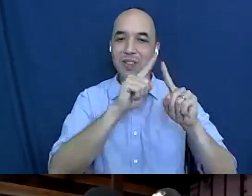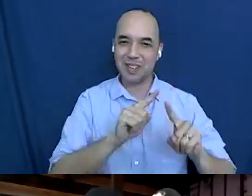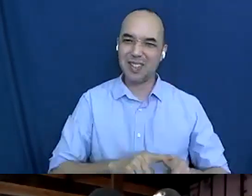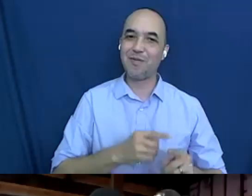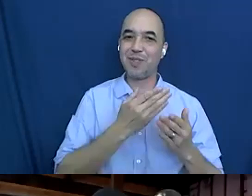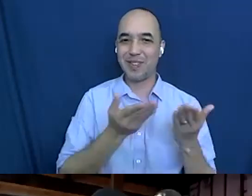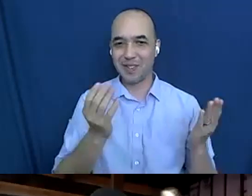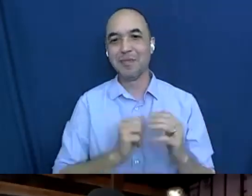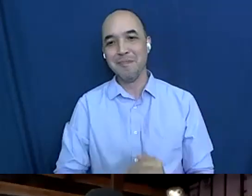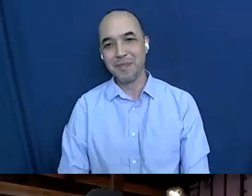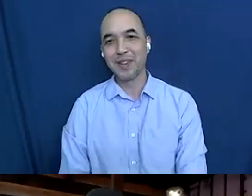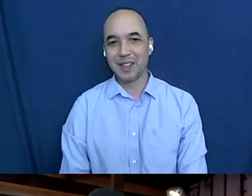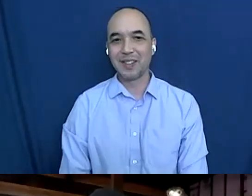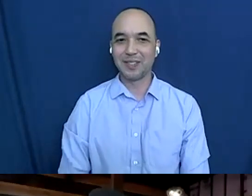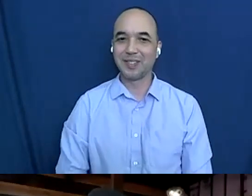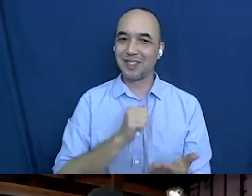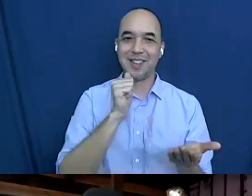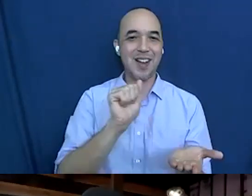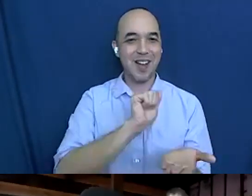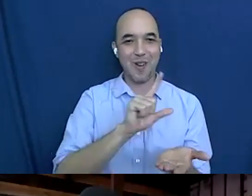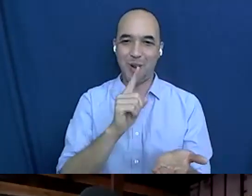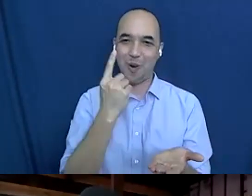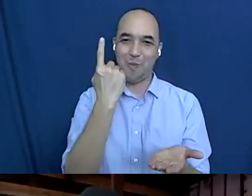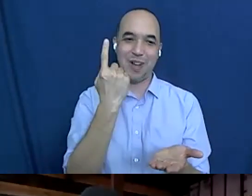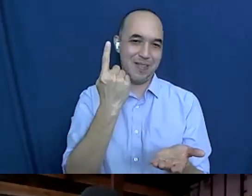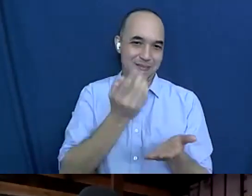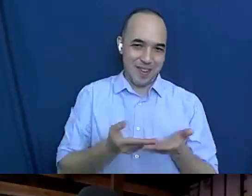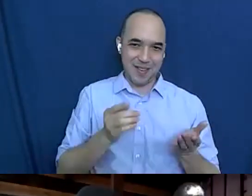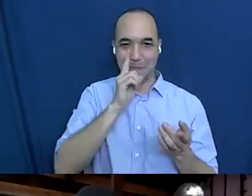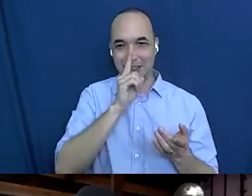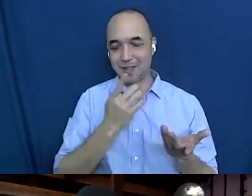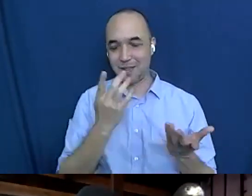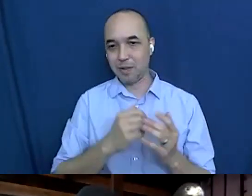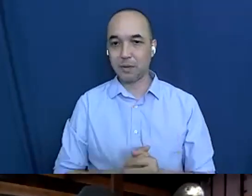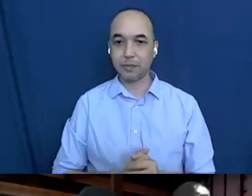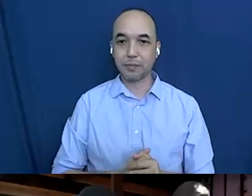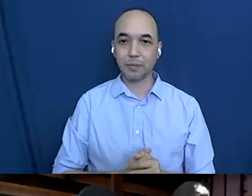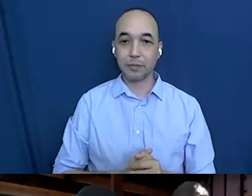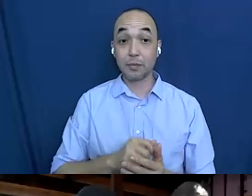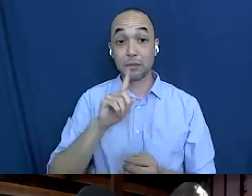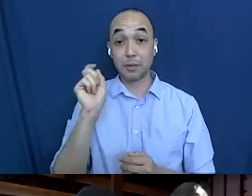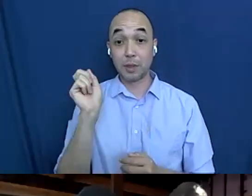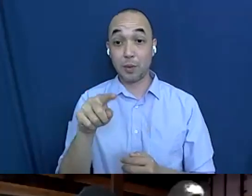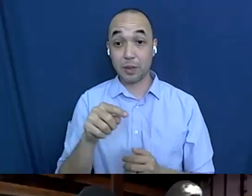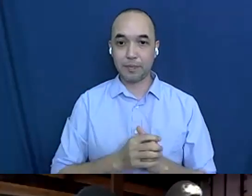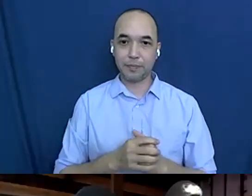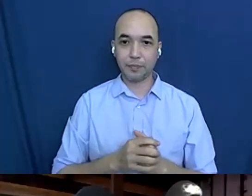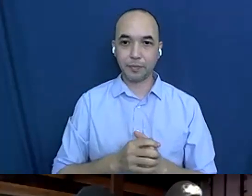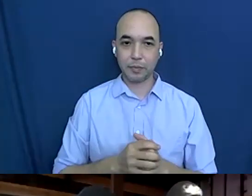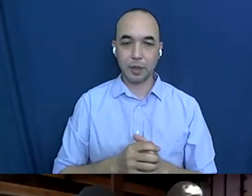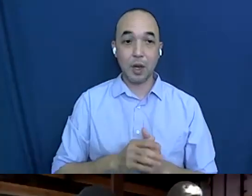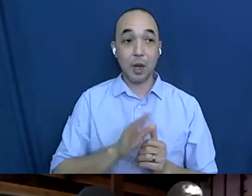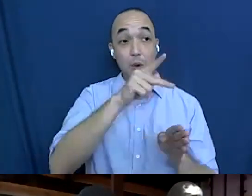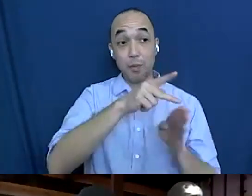treats, basically. Yeah. So they're not just on one consistent diet. Raven Reed asks, I have a question for Mr. Stotts. In your